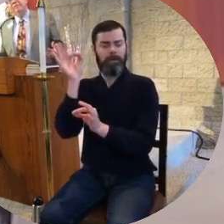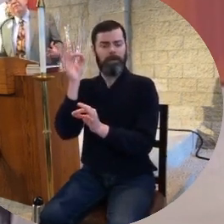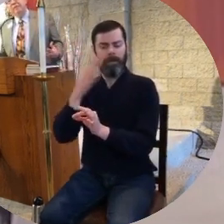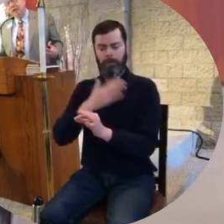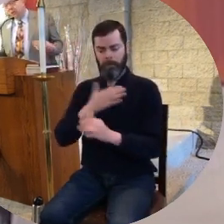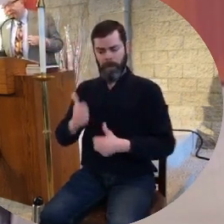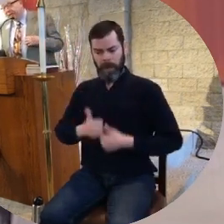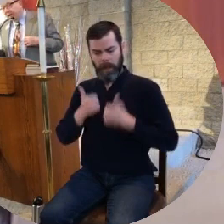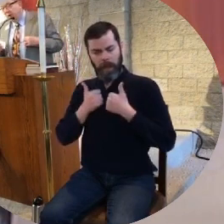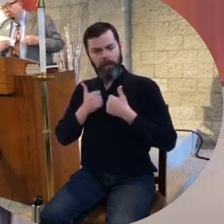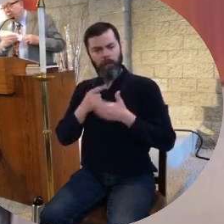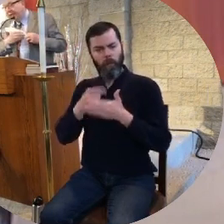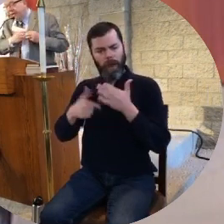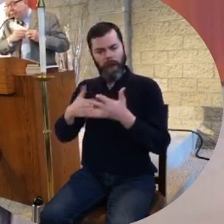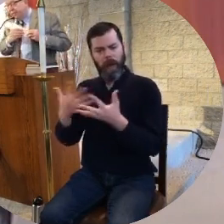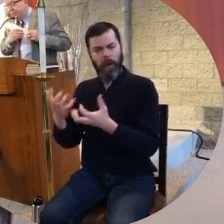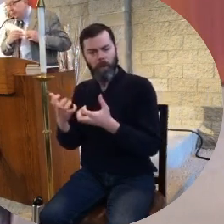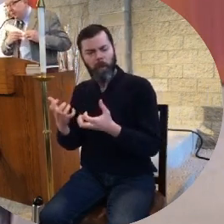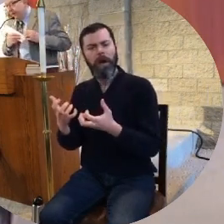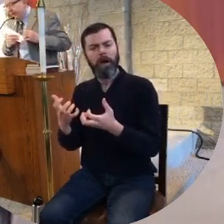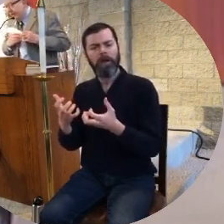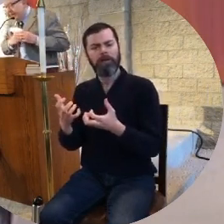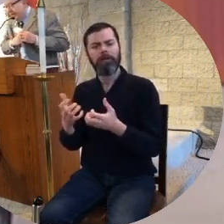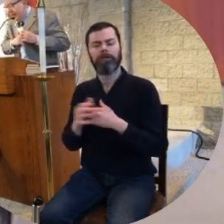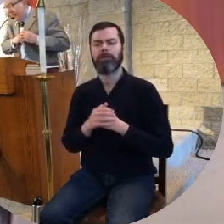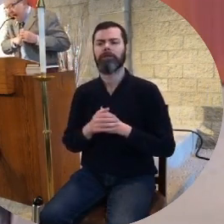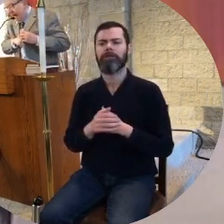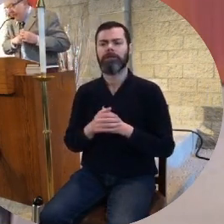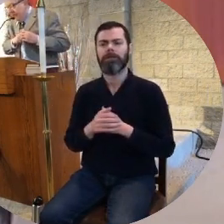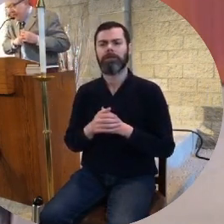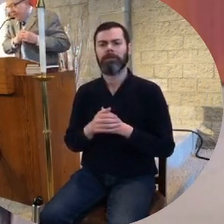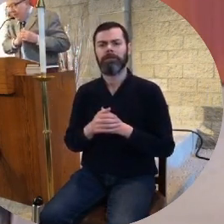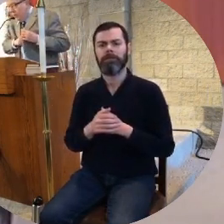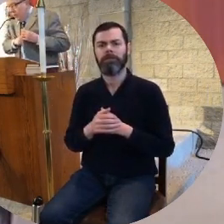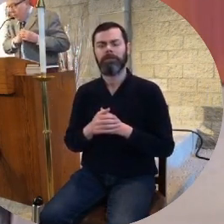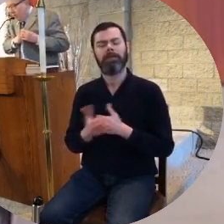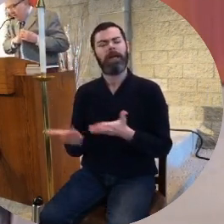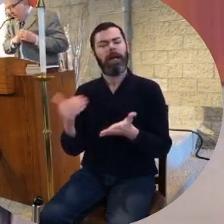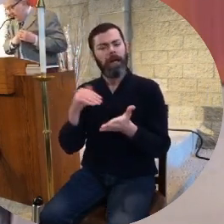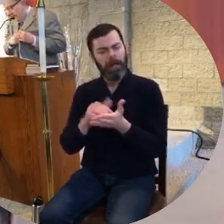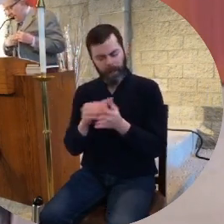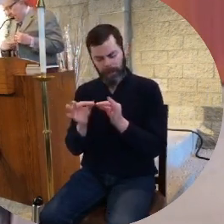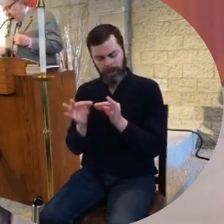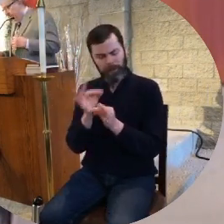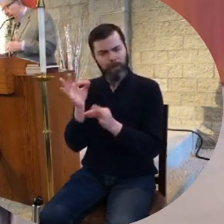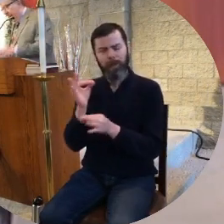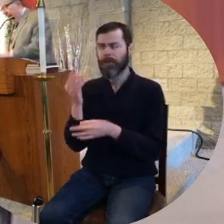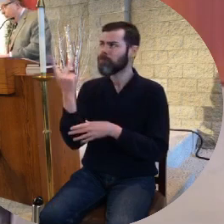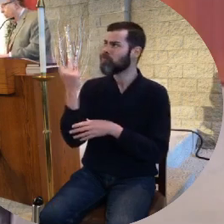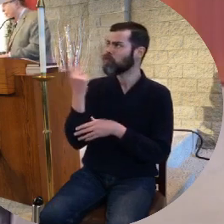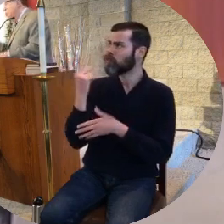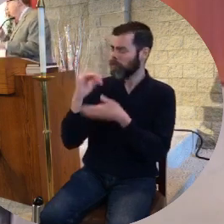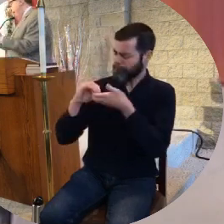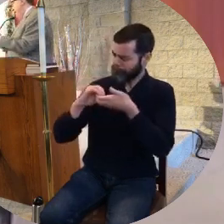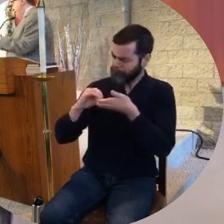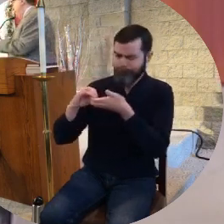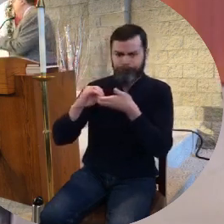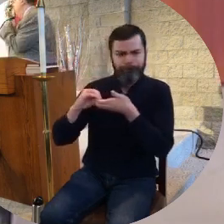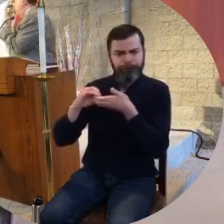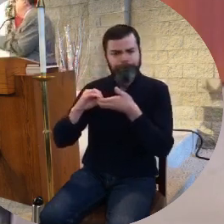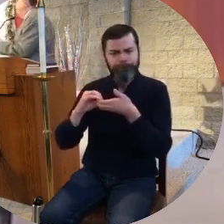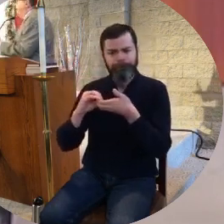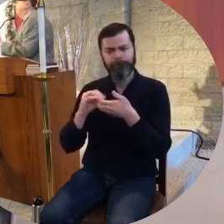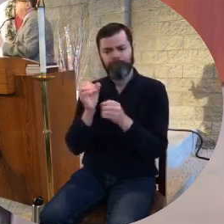live. We can co-create with Spirit the life that we want to live. And one of the ways that